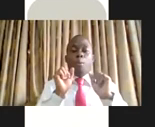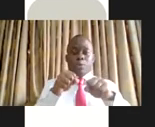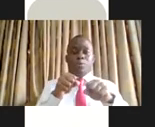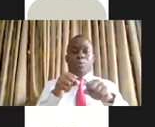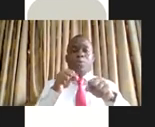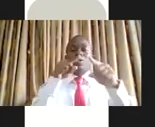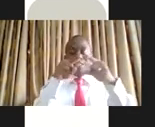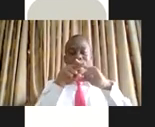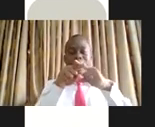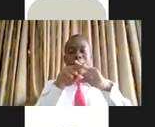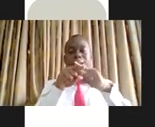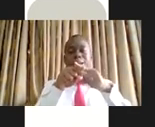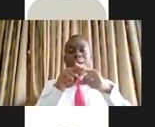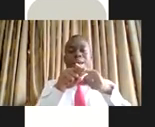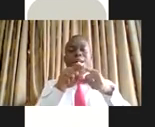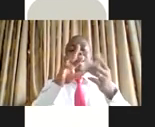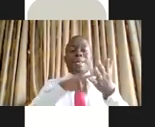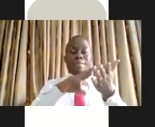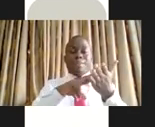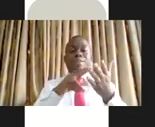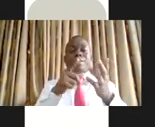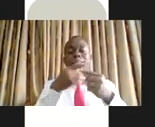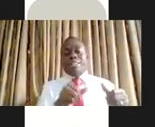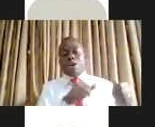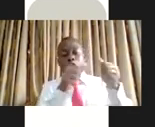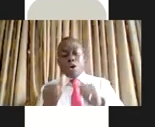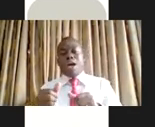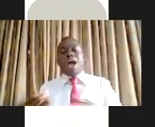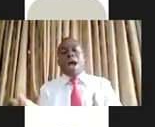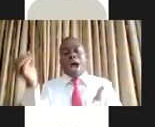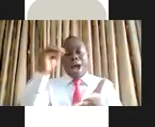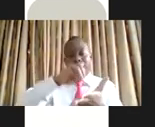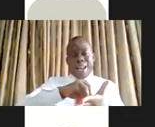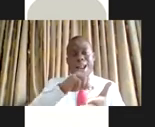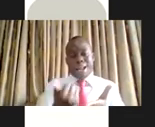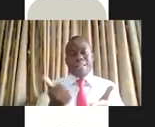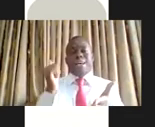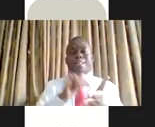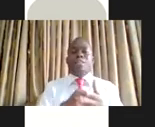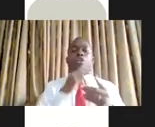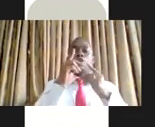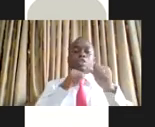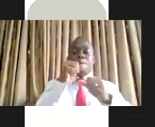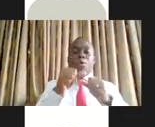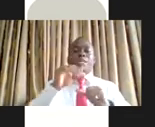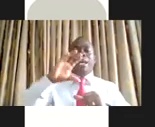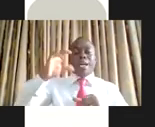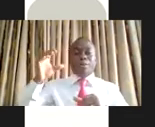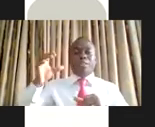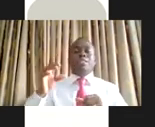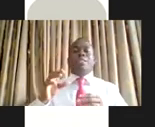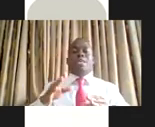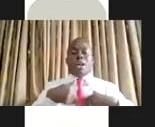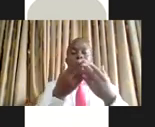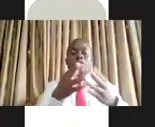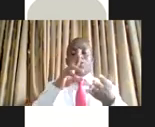is good. They further introduce another section that addresses county allocation of revenue with the details